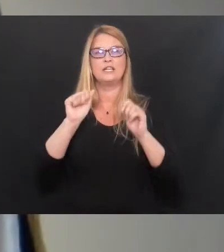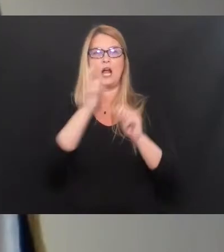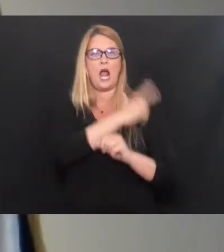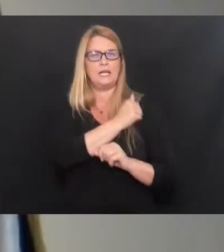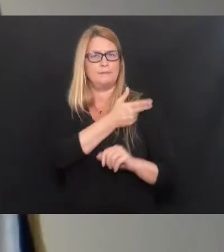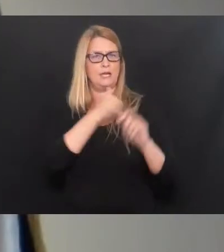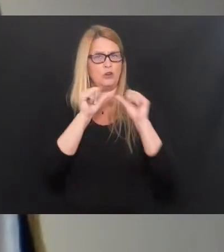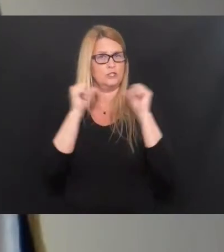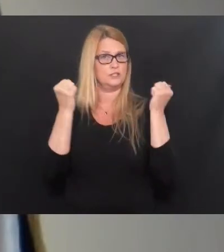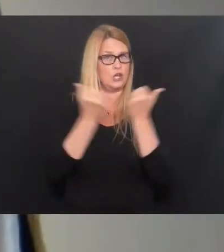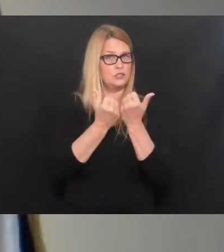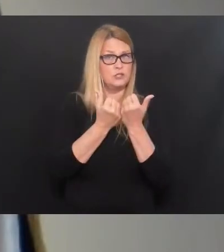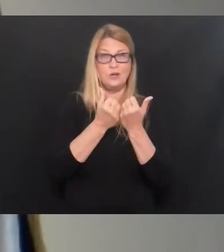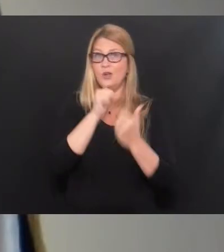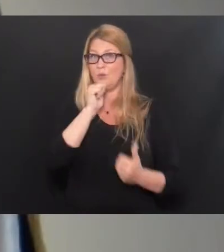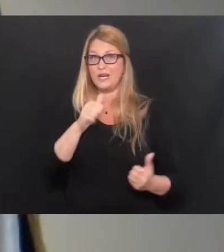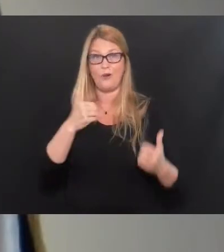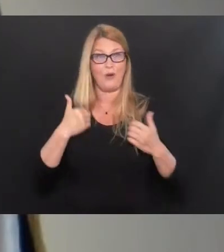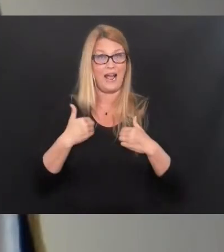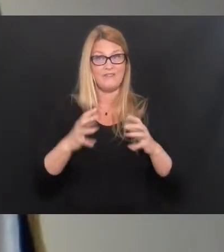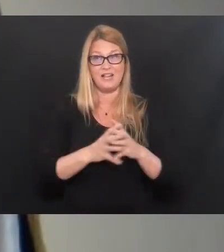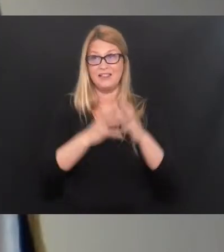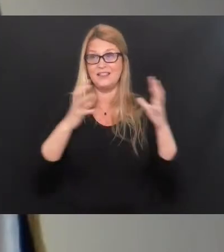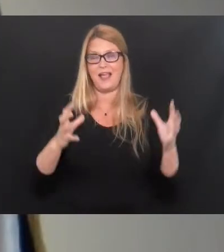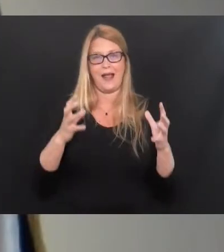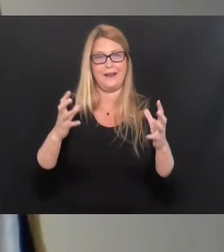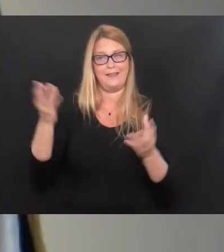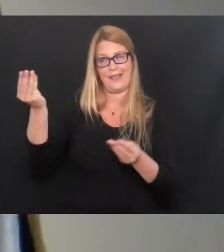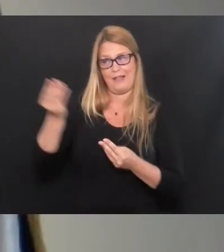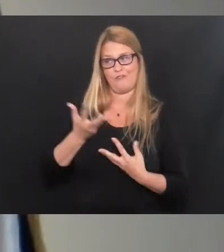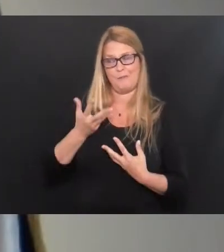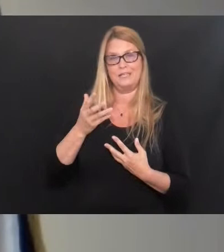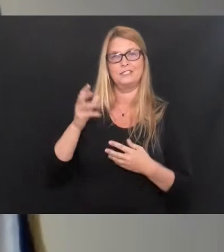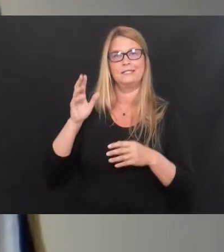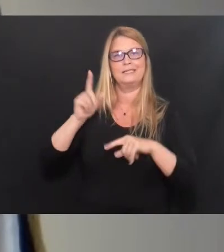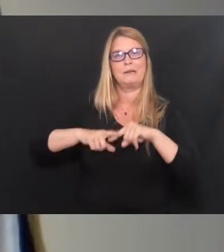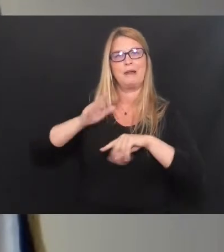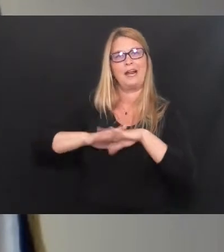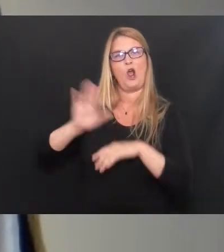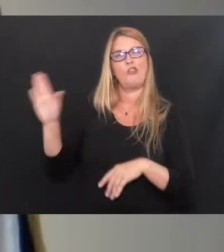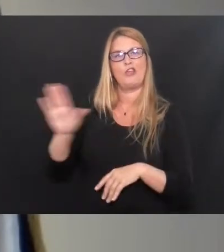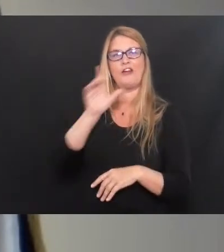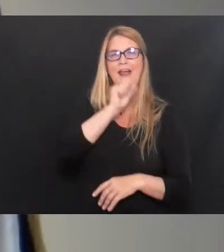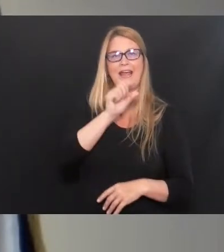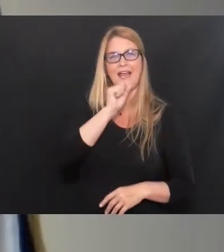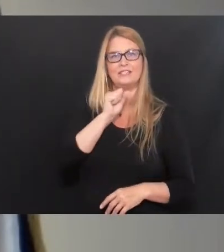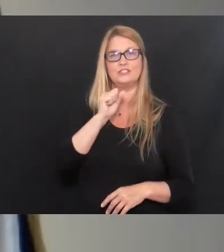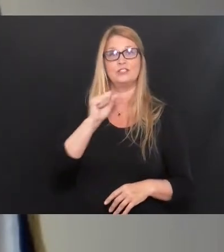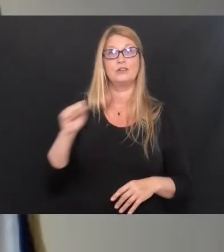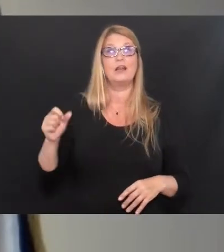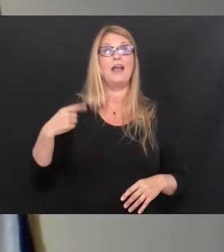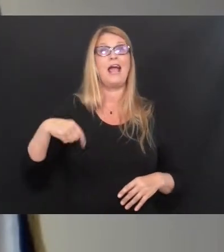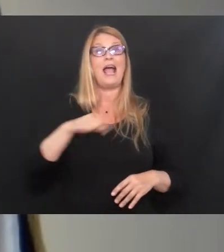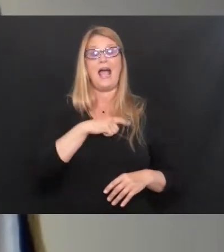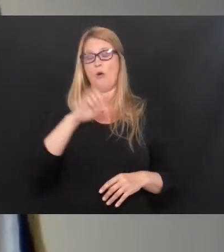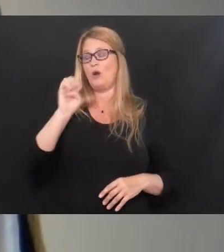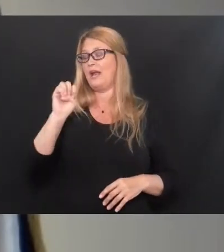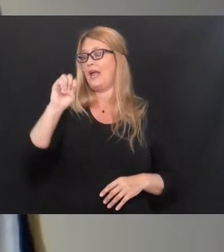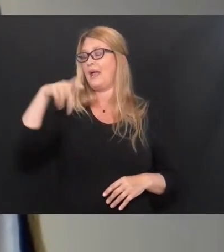don't get a lot of that information by age. That's not available to us routinely. Our